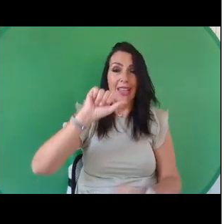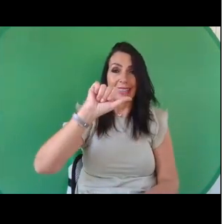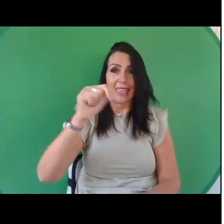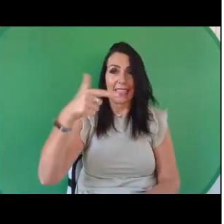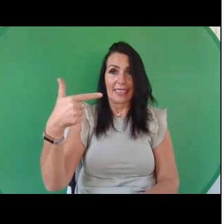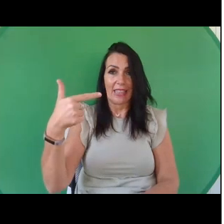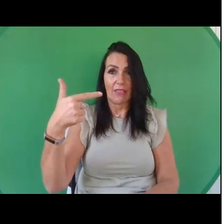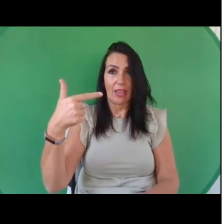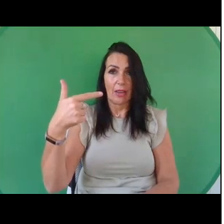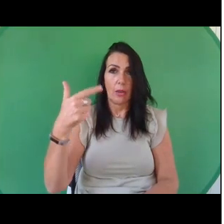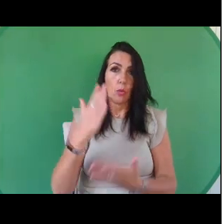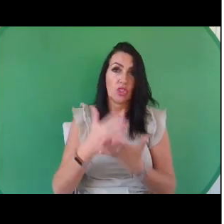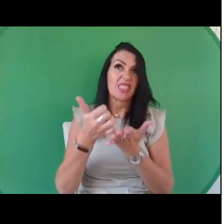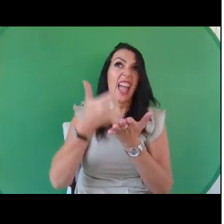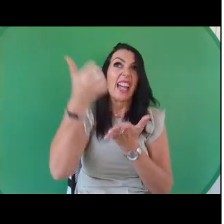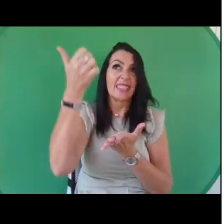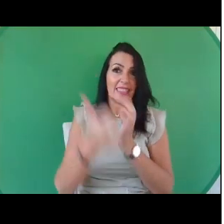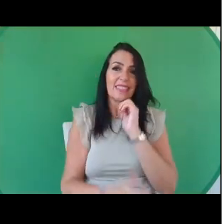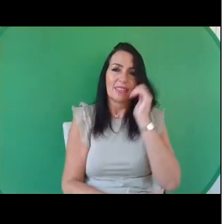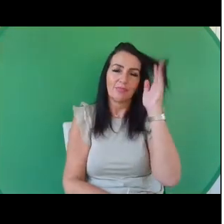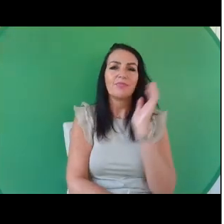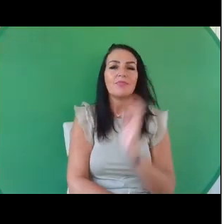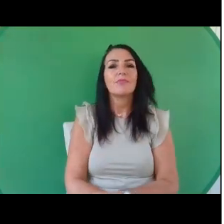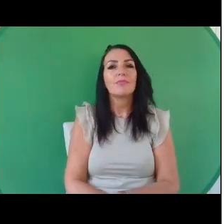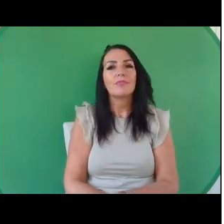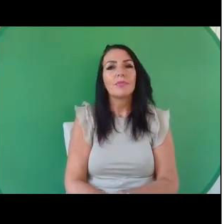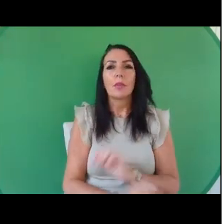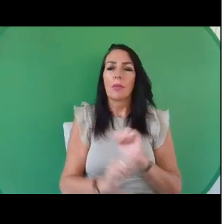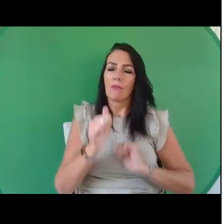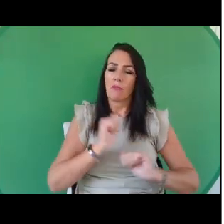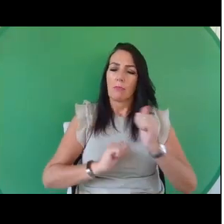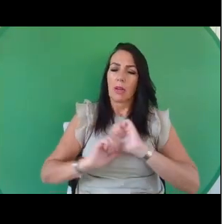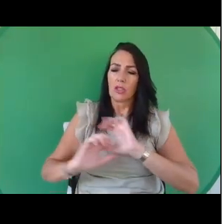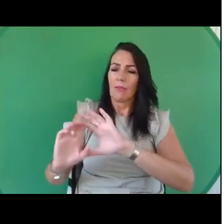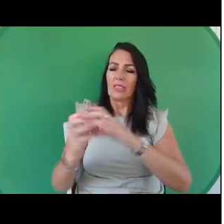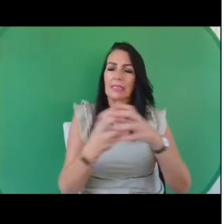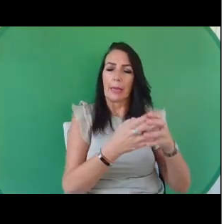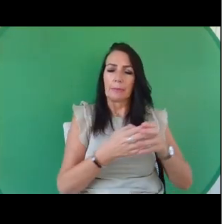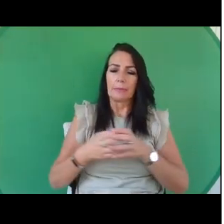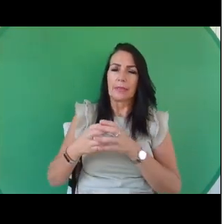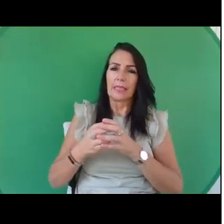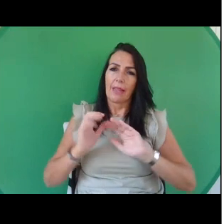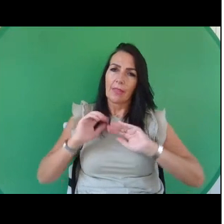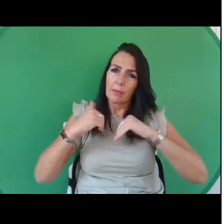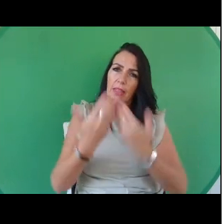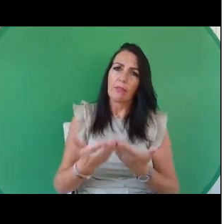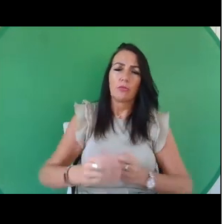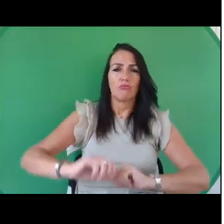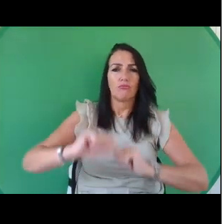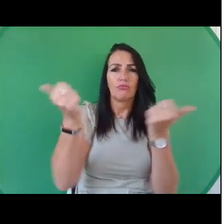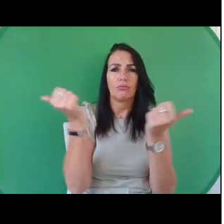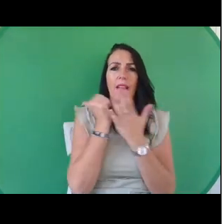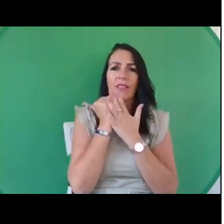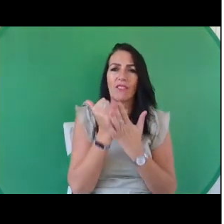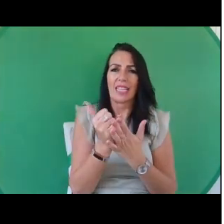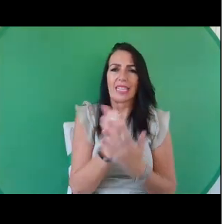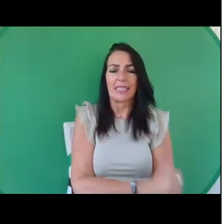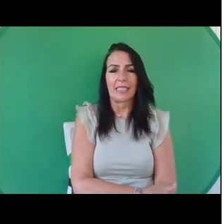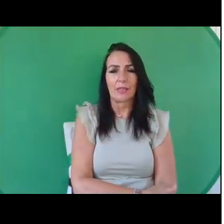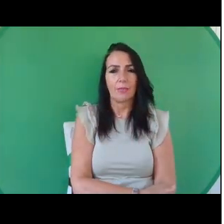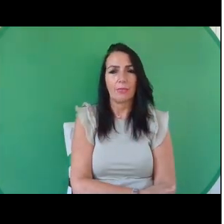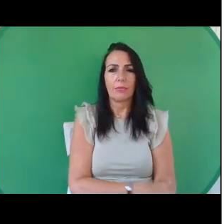which is considered excellent. We're proud of our teams and their approach to delivering effective advice. So how do we